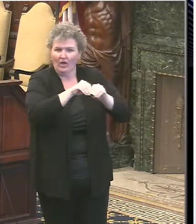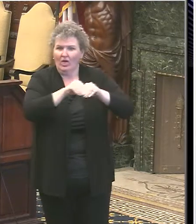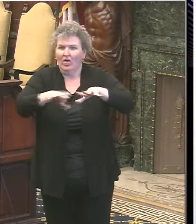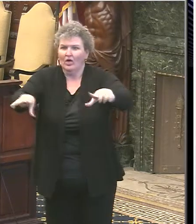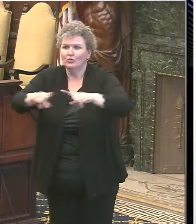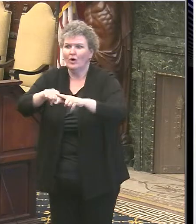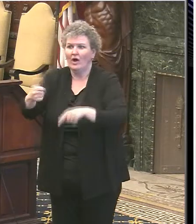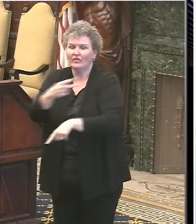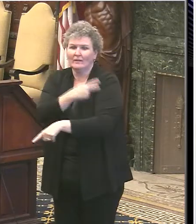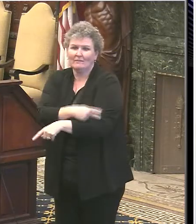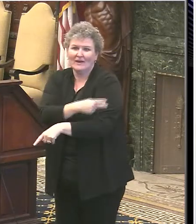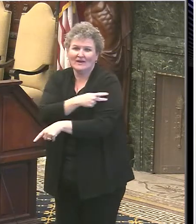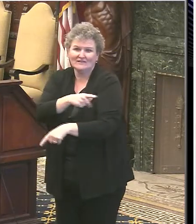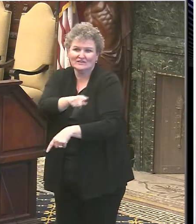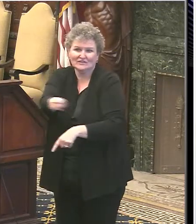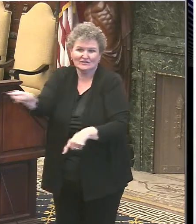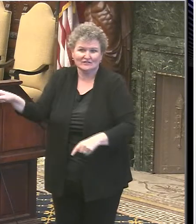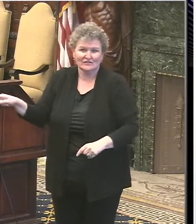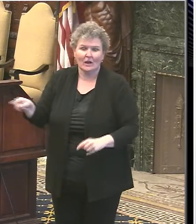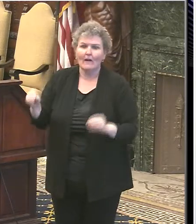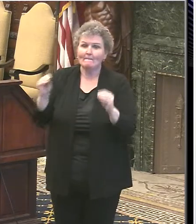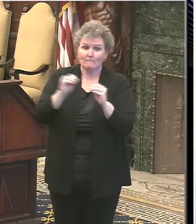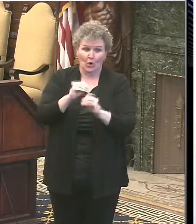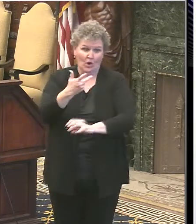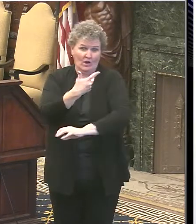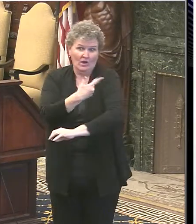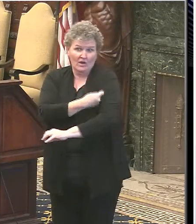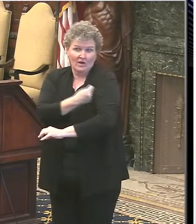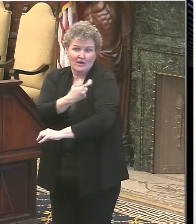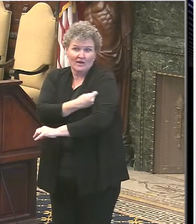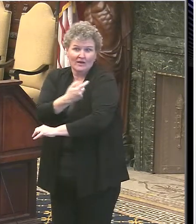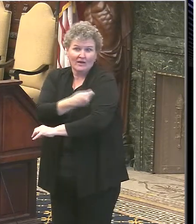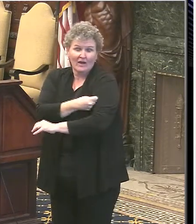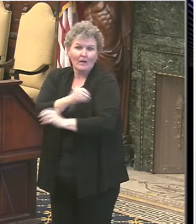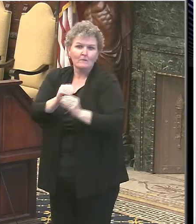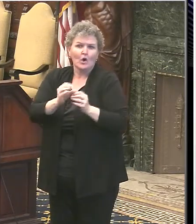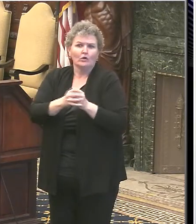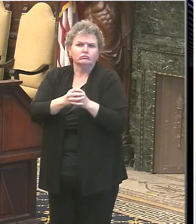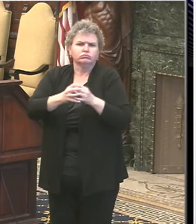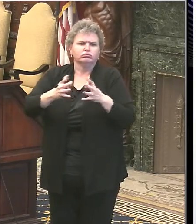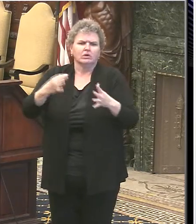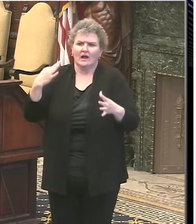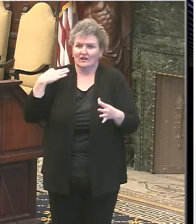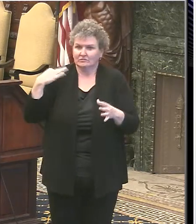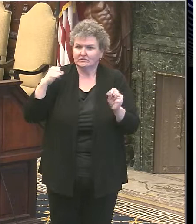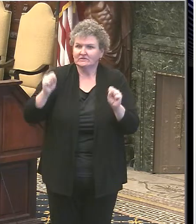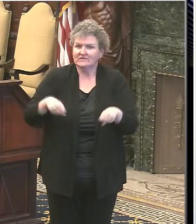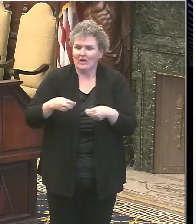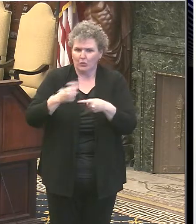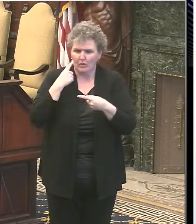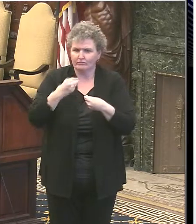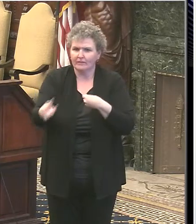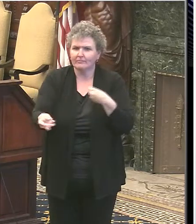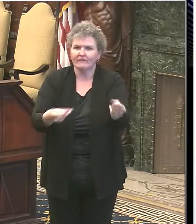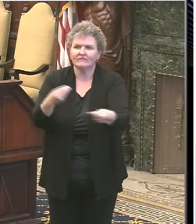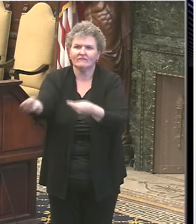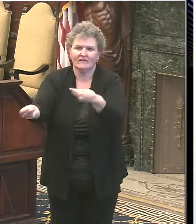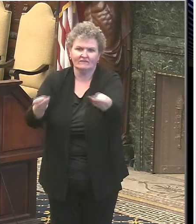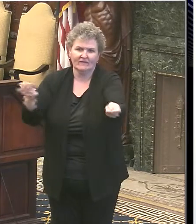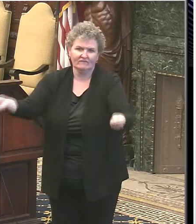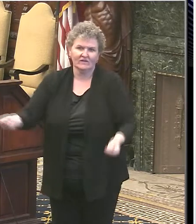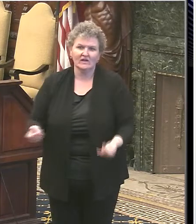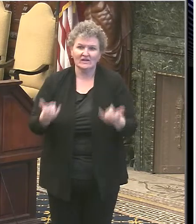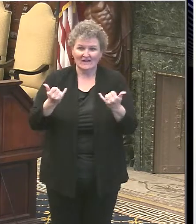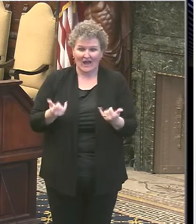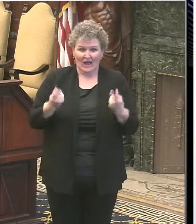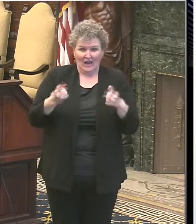patients. As we get more vaccine, we're going to be widening the criteria for who can be eligible for the vaccine. That's where we are today. Now, what